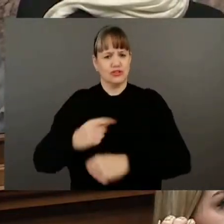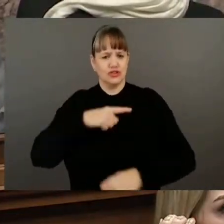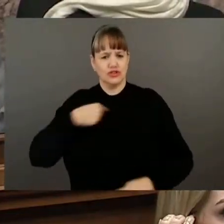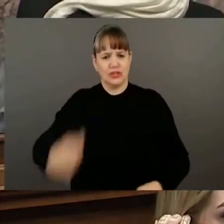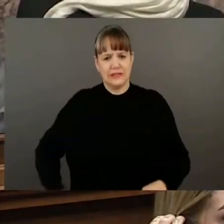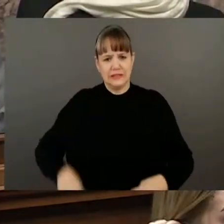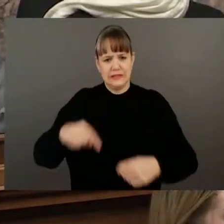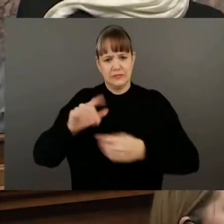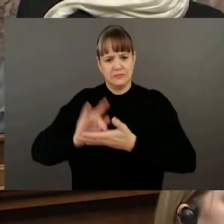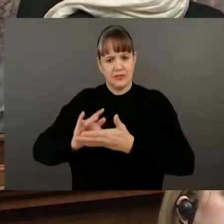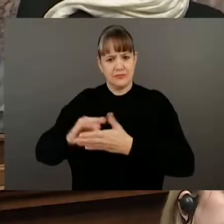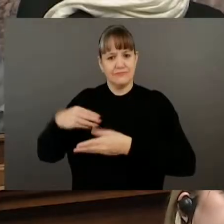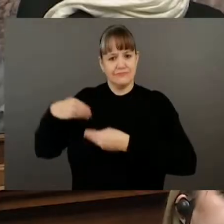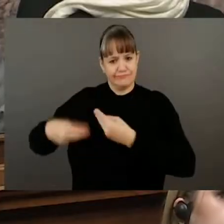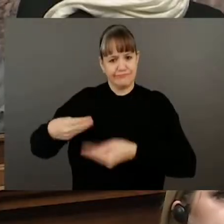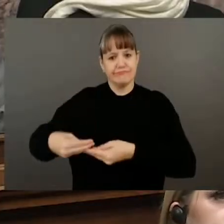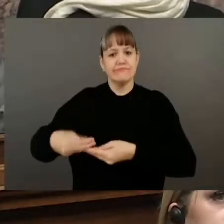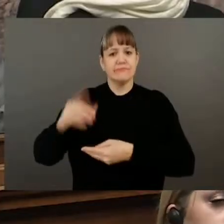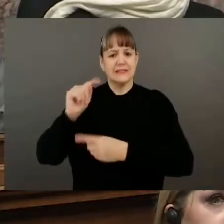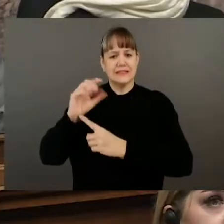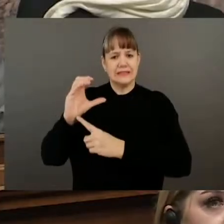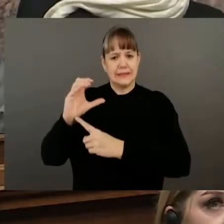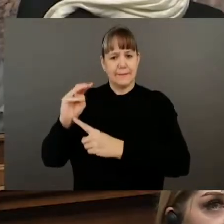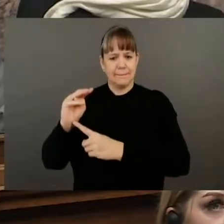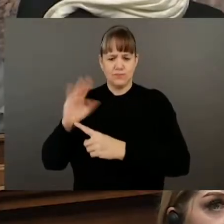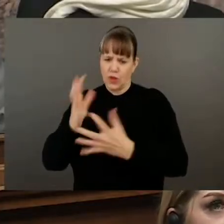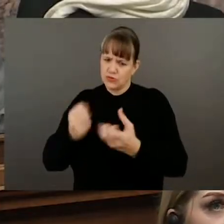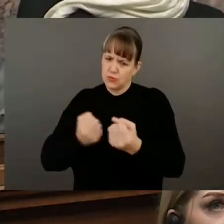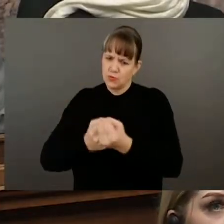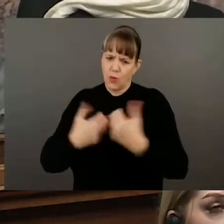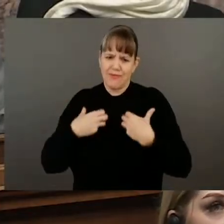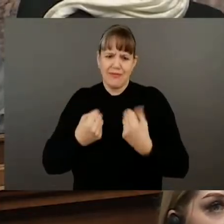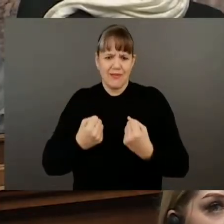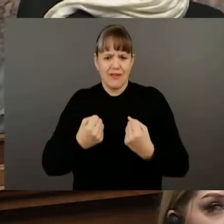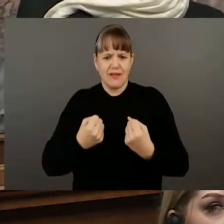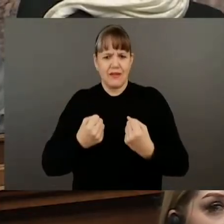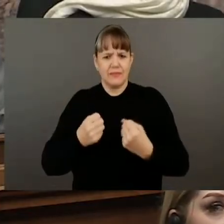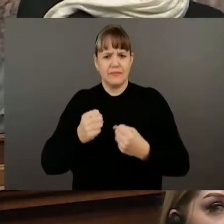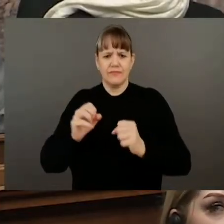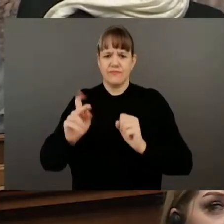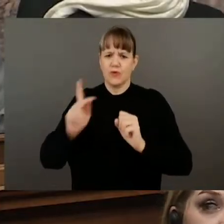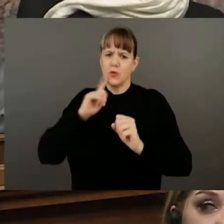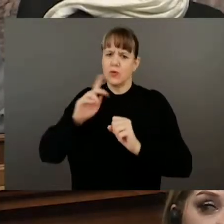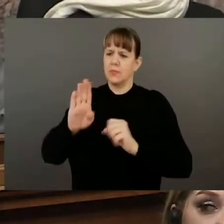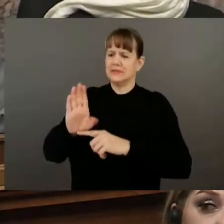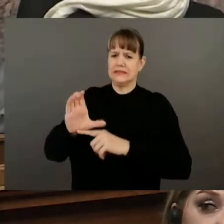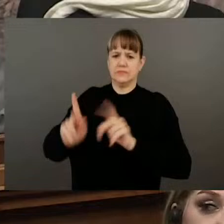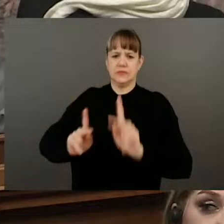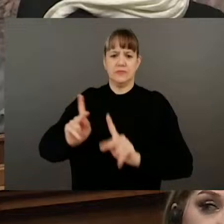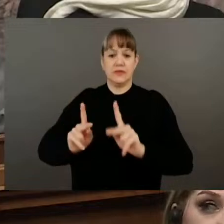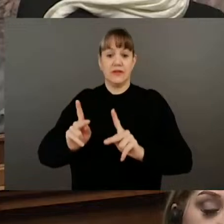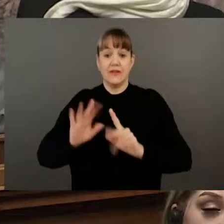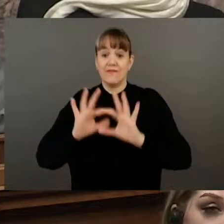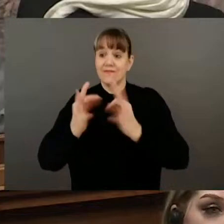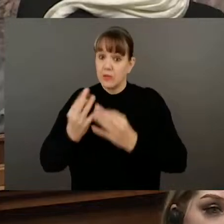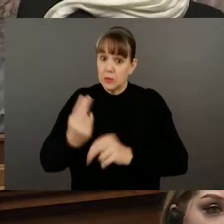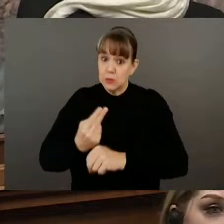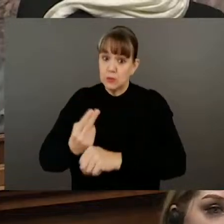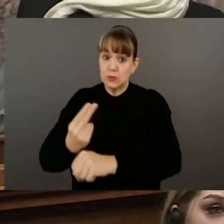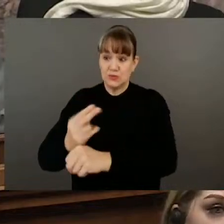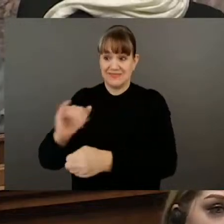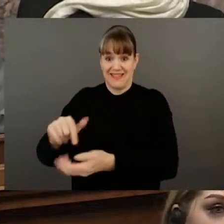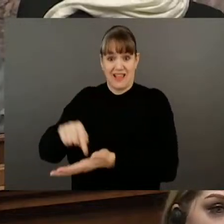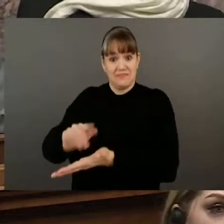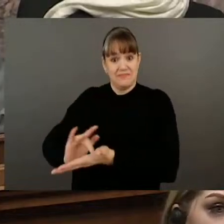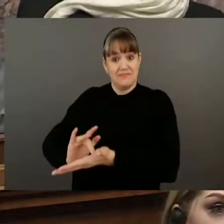British Columbians. These practices are valued by many families across our province, and they form an essential part of a